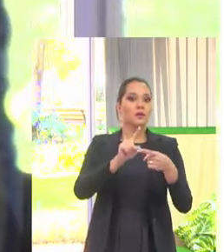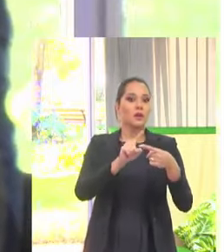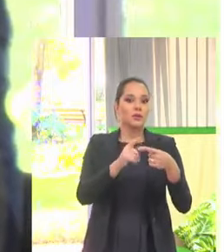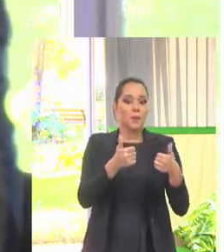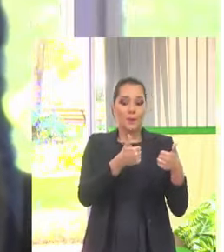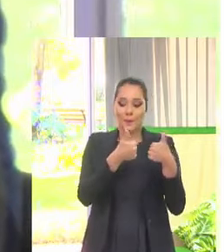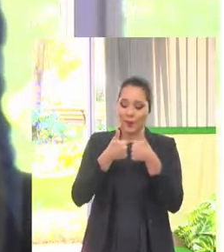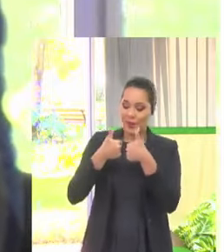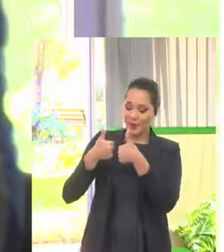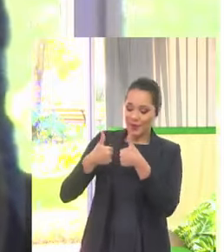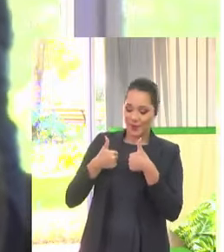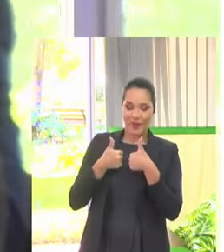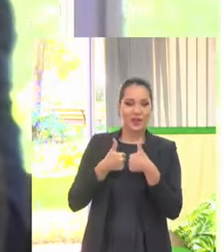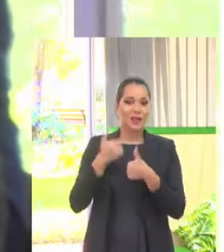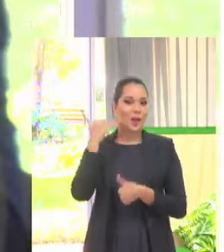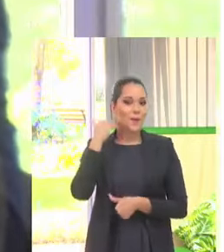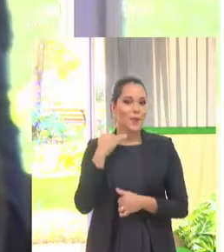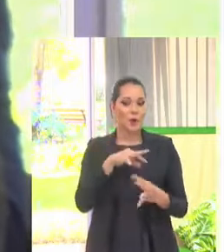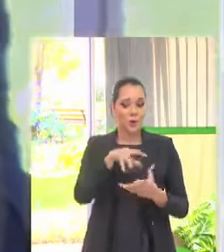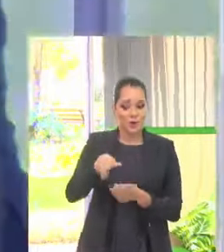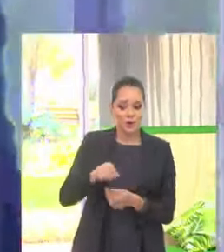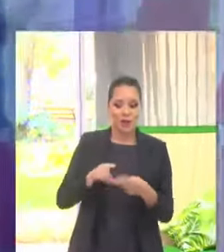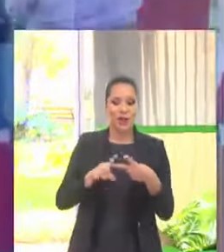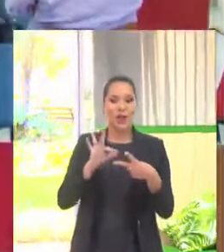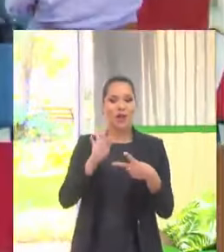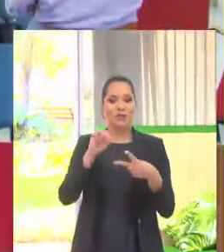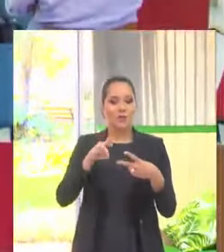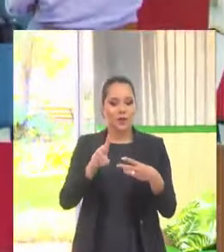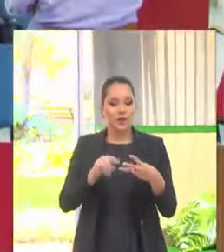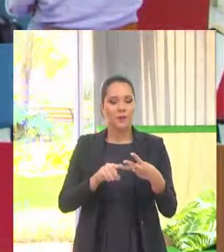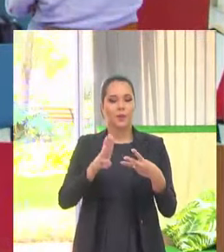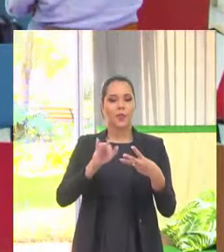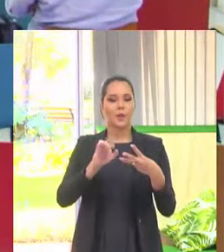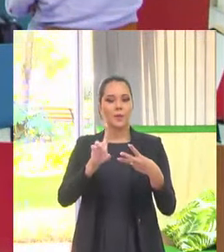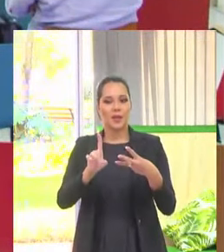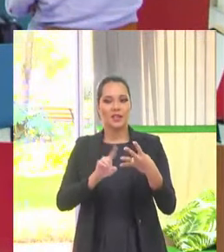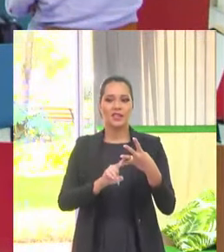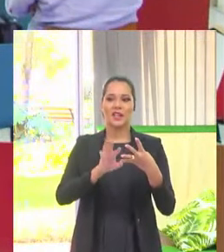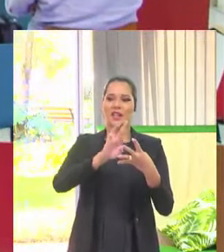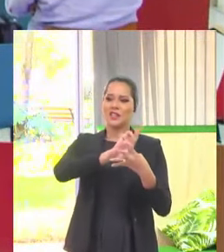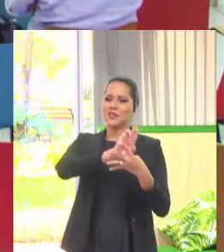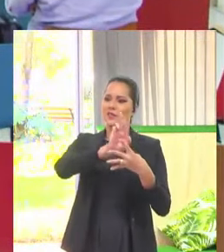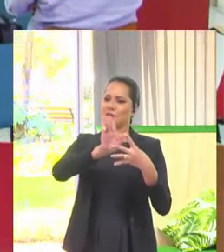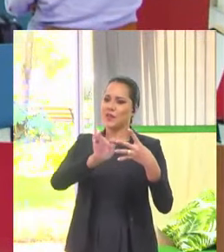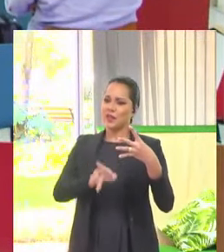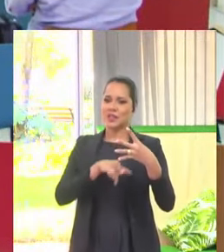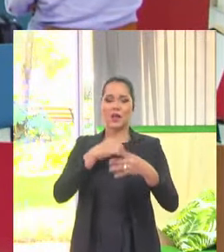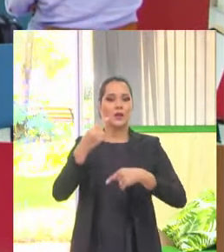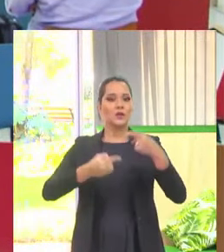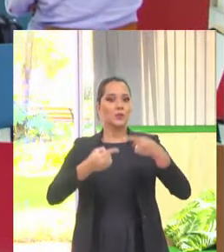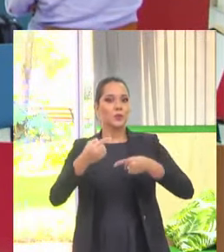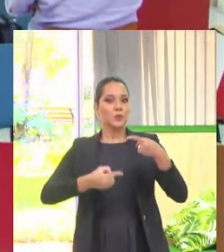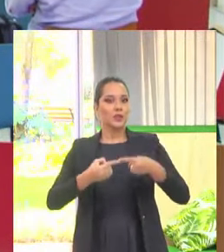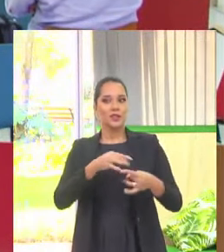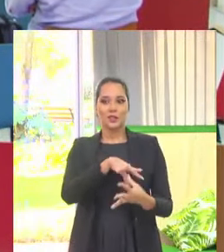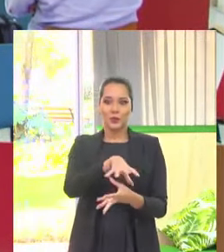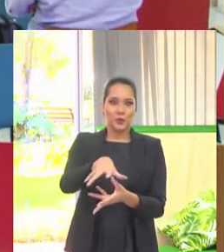IMF, IDB, several think tanks which determine the policy and the politics of the world.